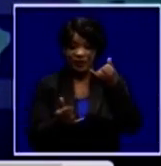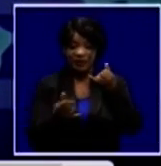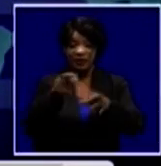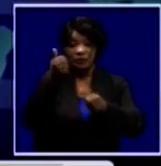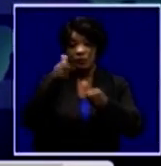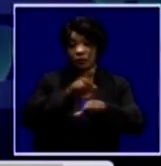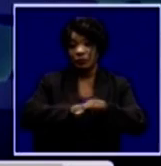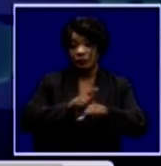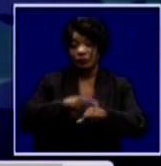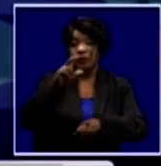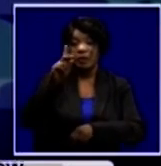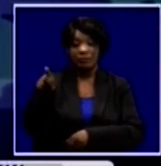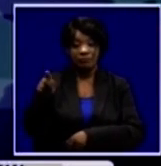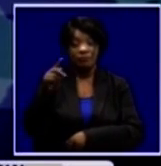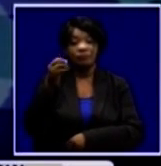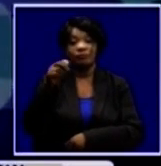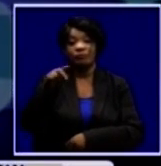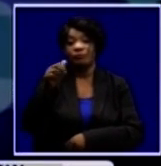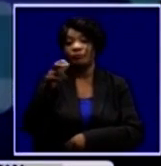time. Mr. Kapata says